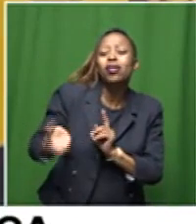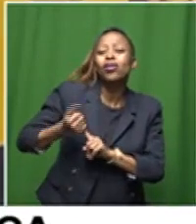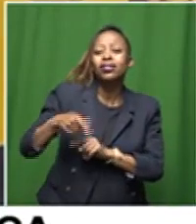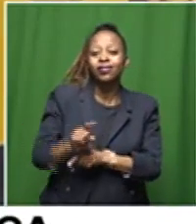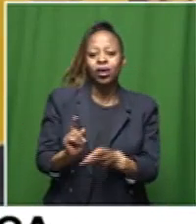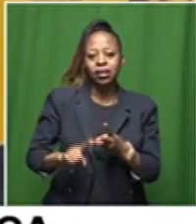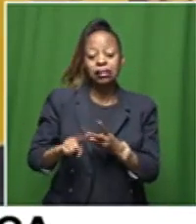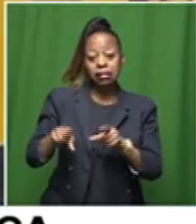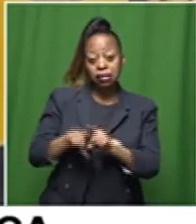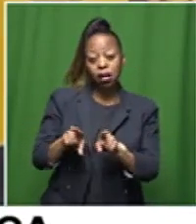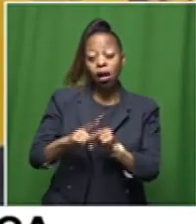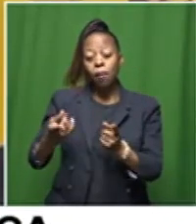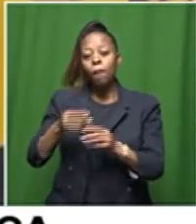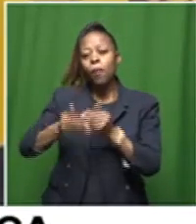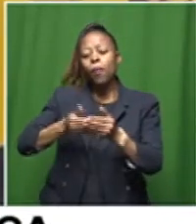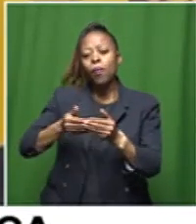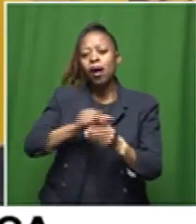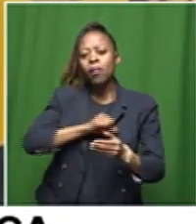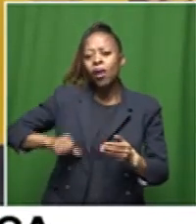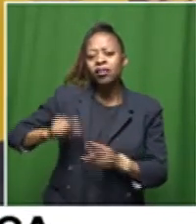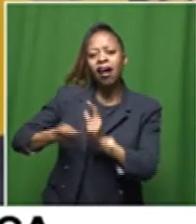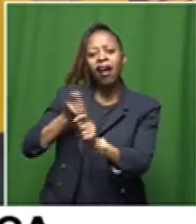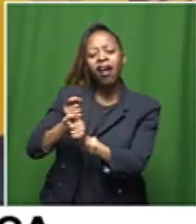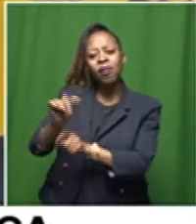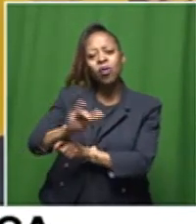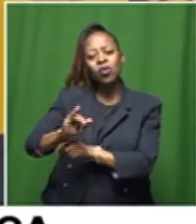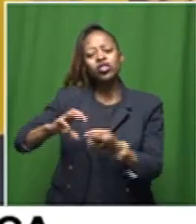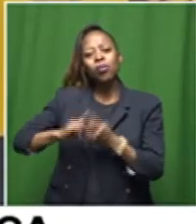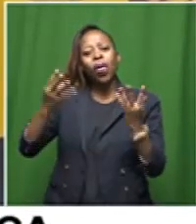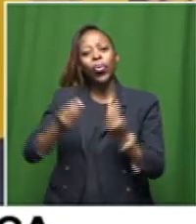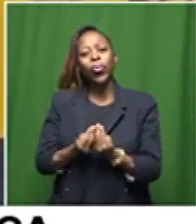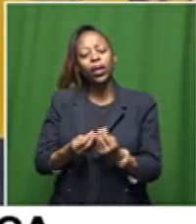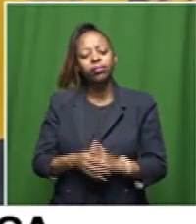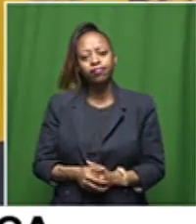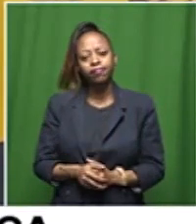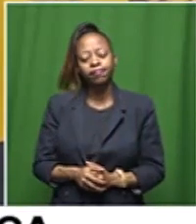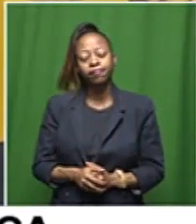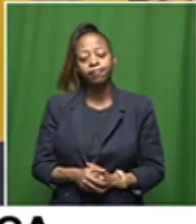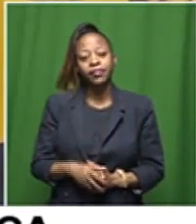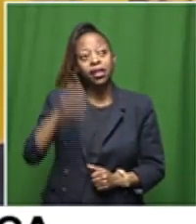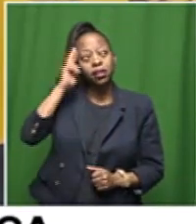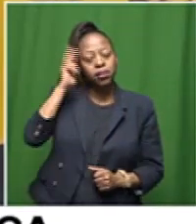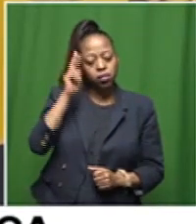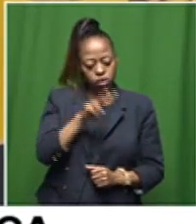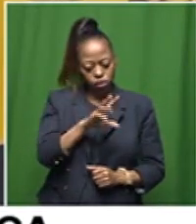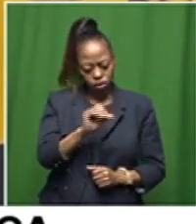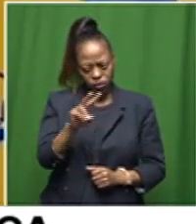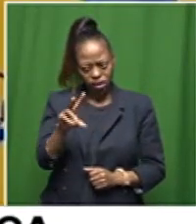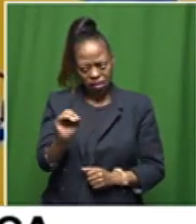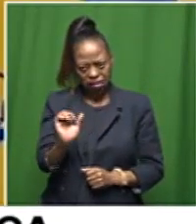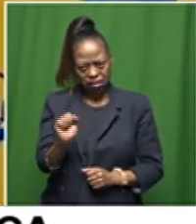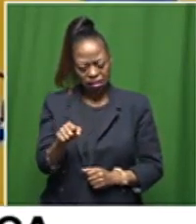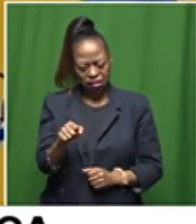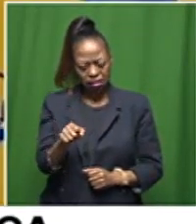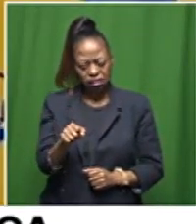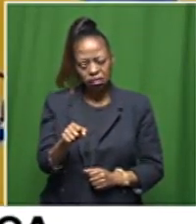to really lessen the backlog on? I think what we did, I remember it was in 2020, after the